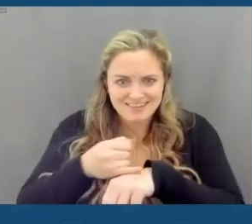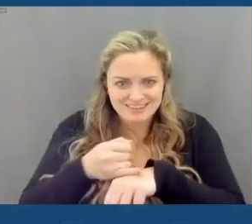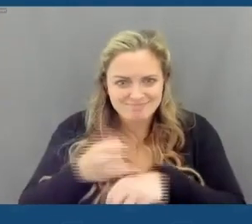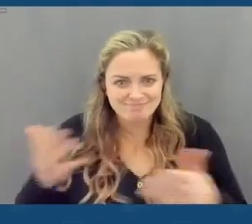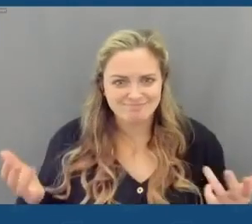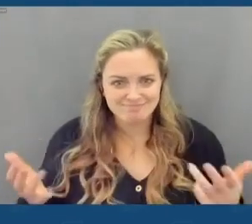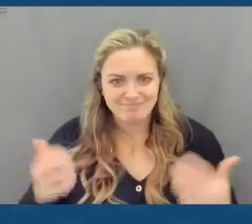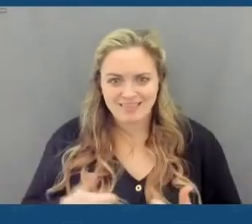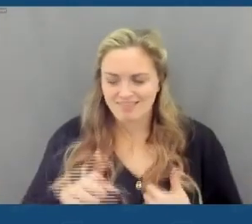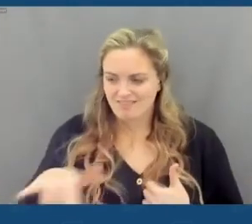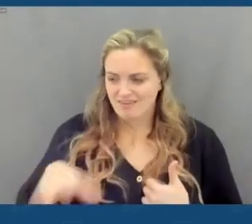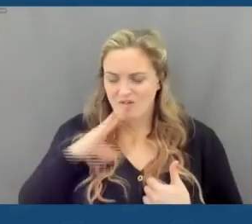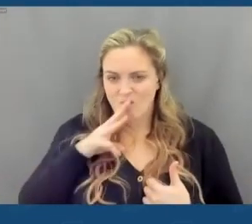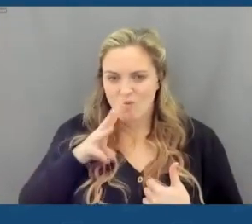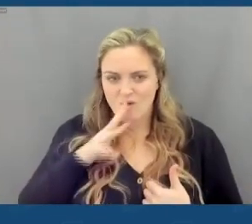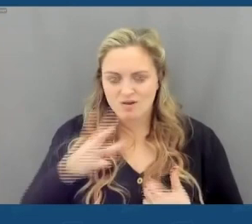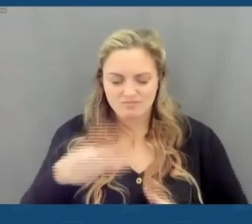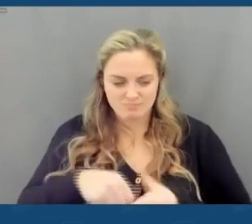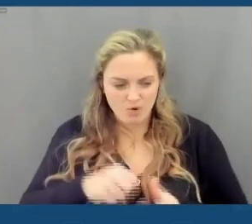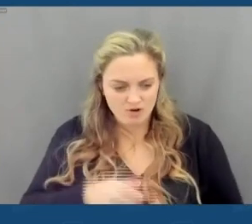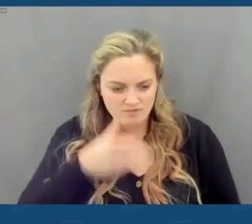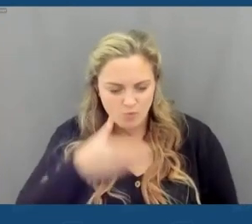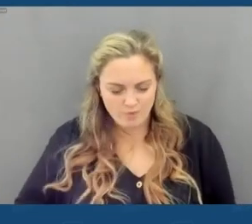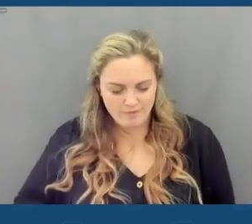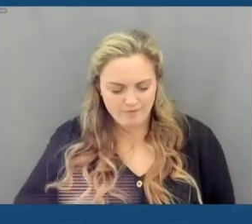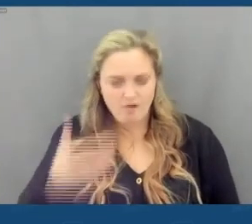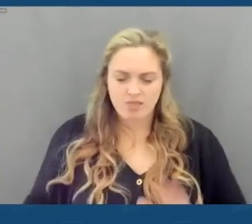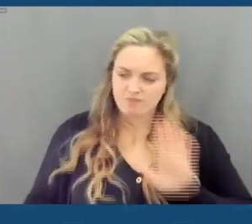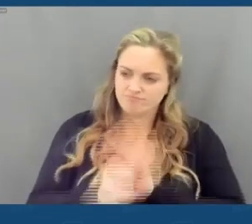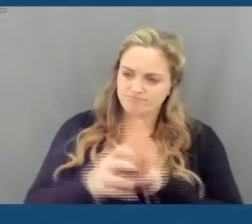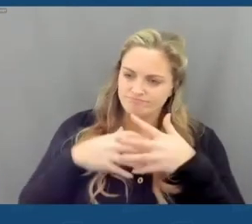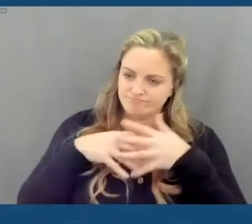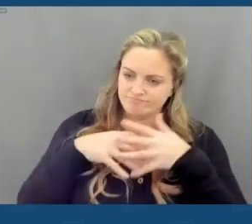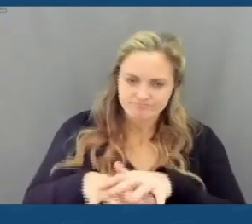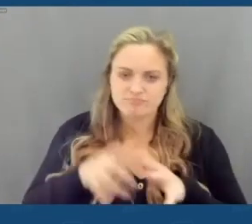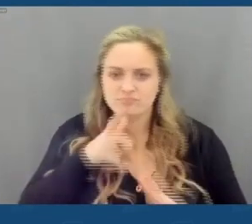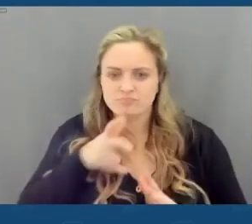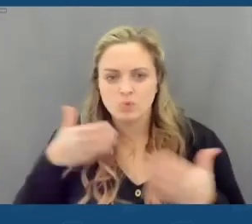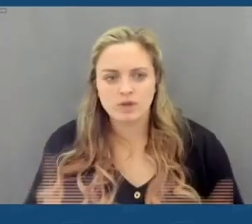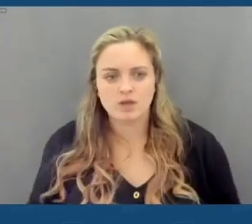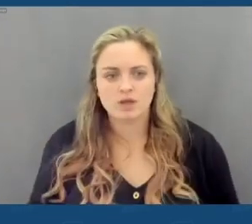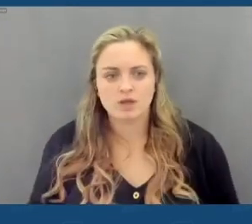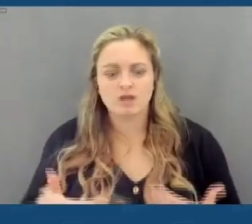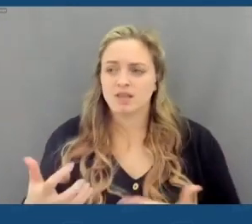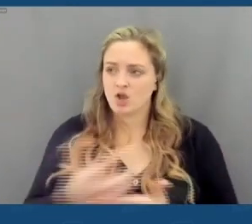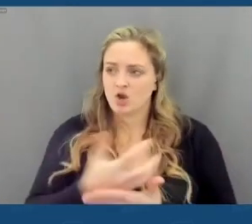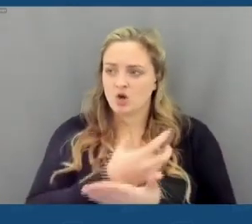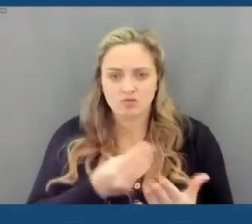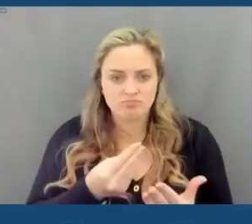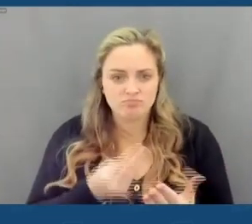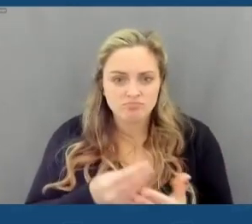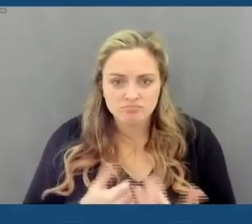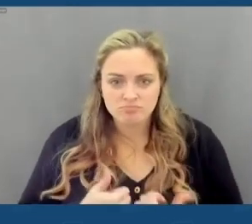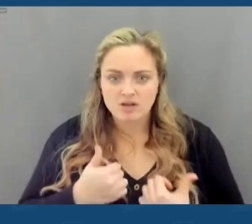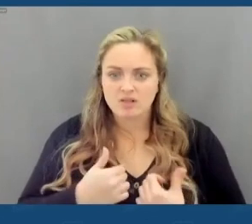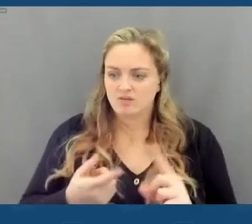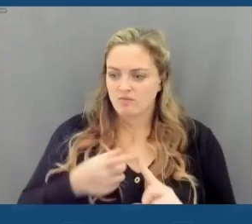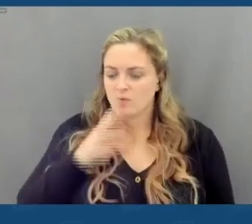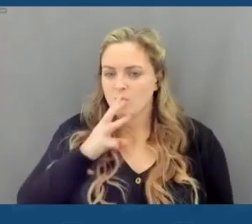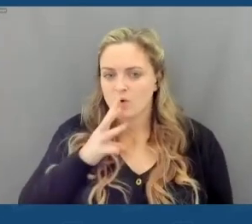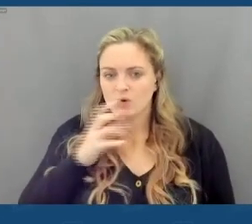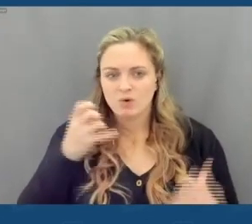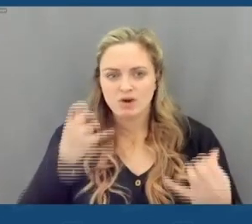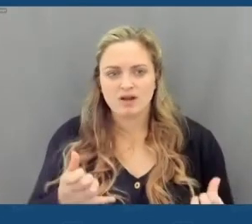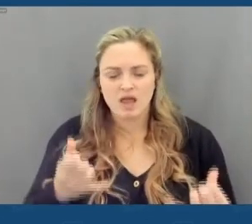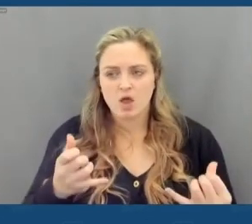water is part of our identity, our heritage here. People earn their livelihoods off the water, and now we have offshore